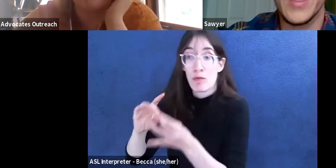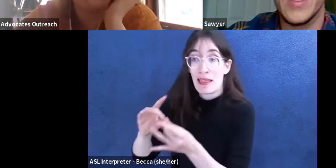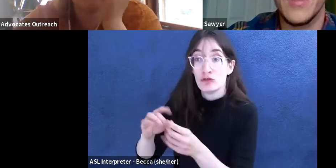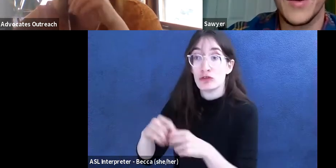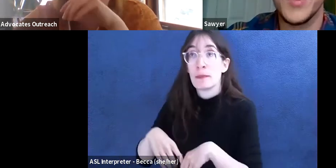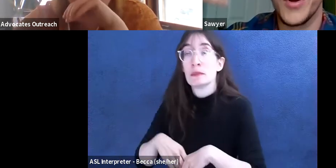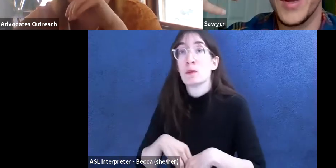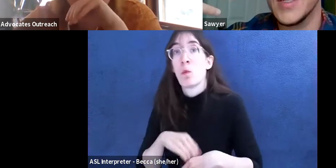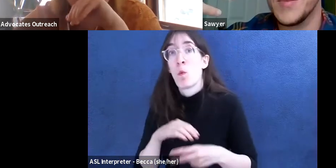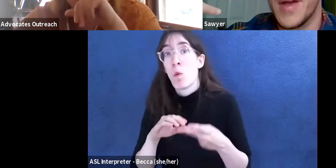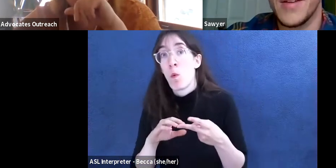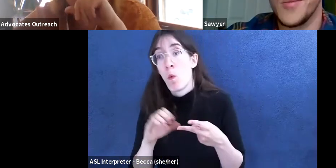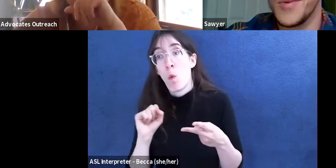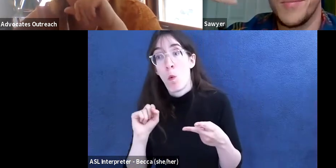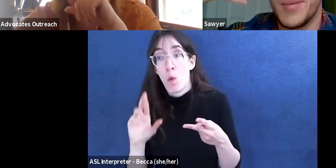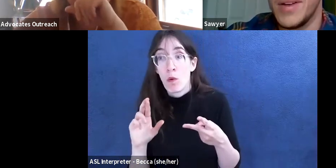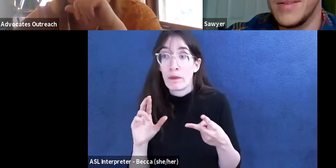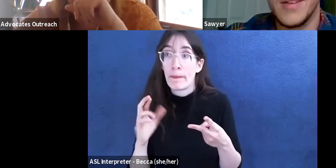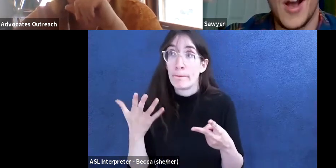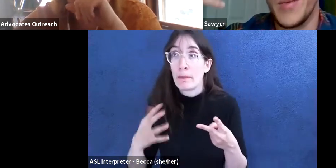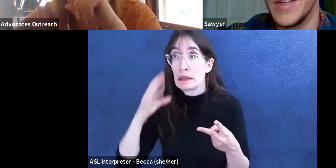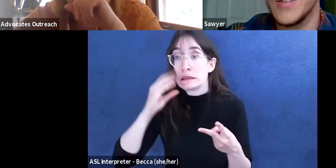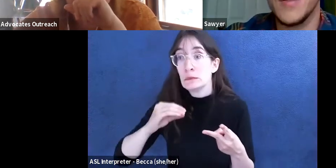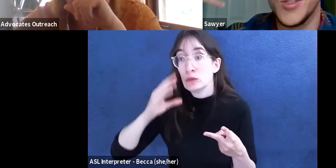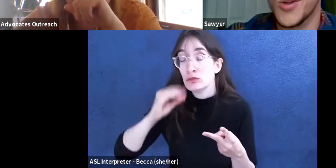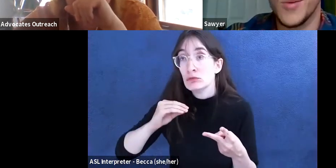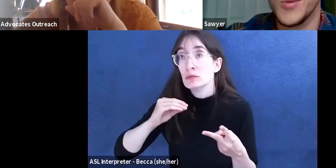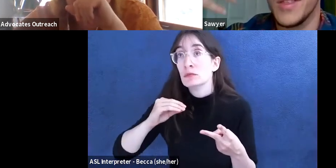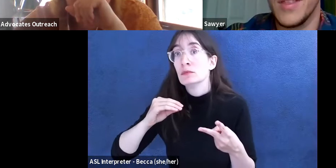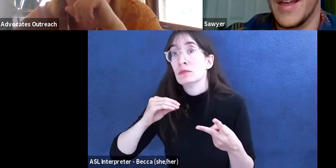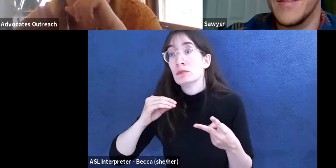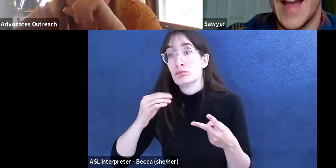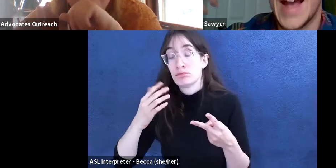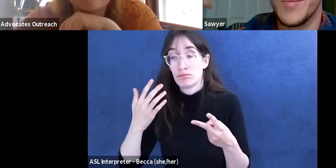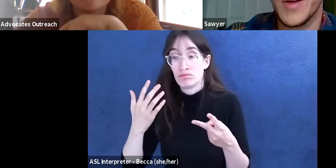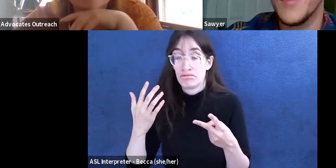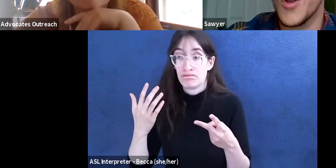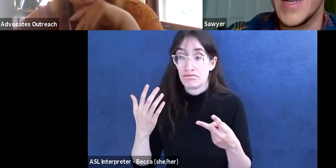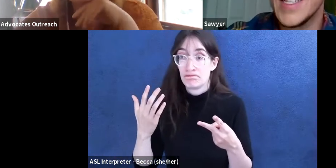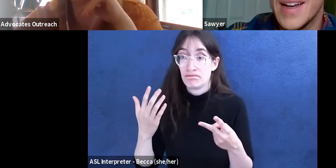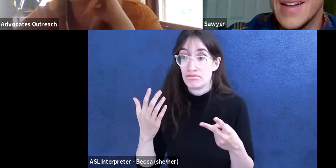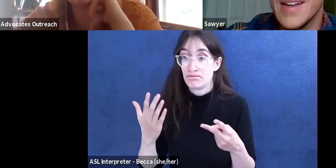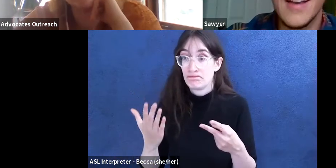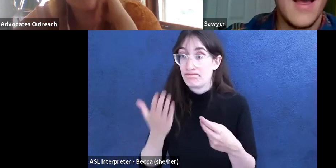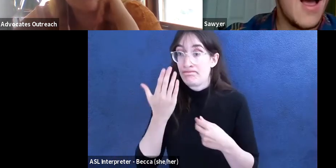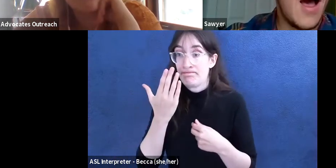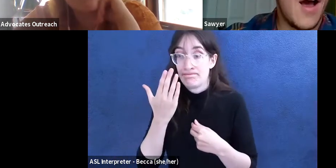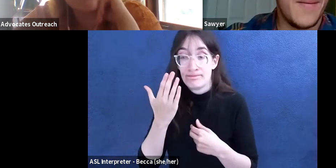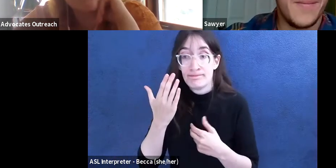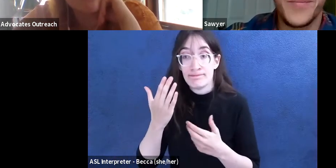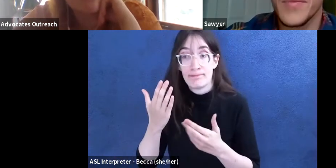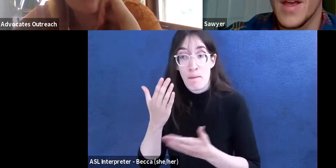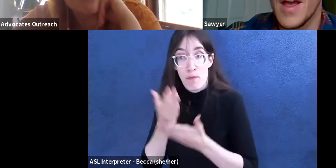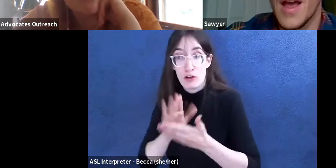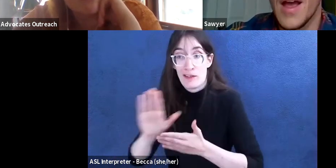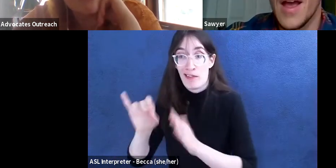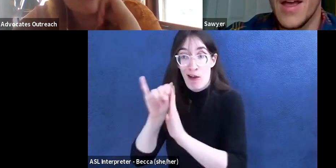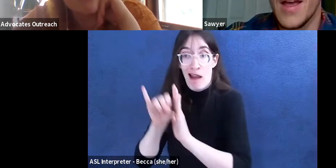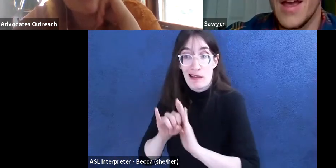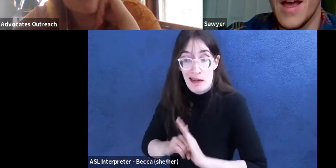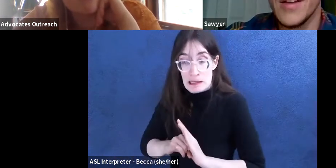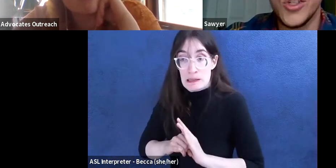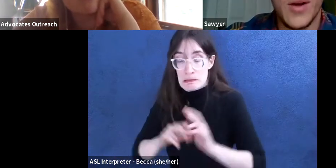We've got a packet that where the first page is like all the same talking tips that we just went over, but then the